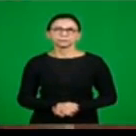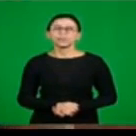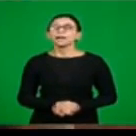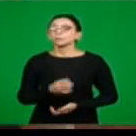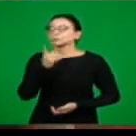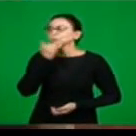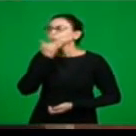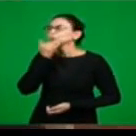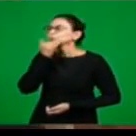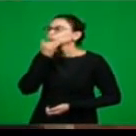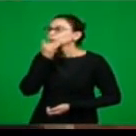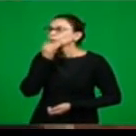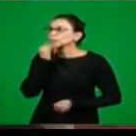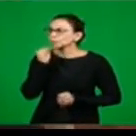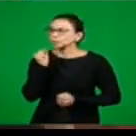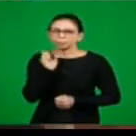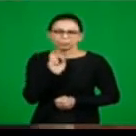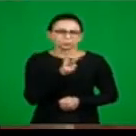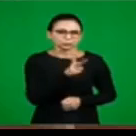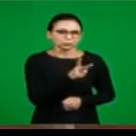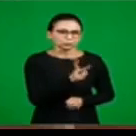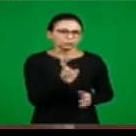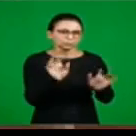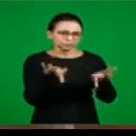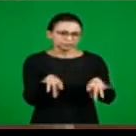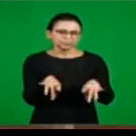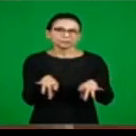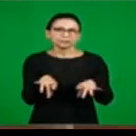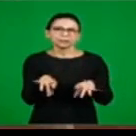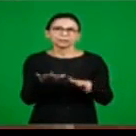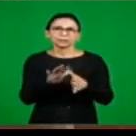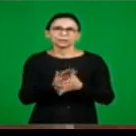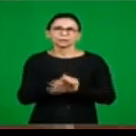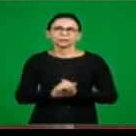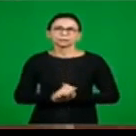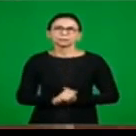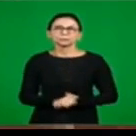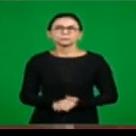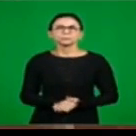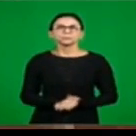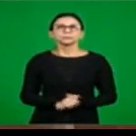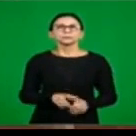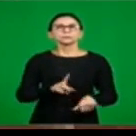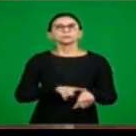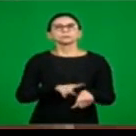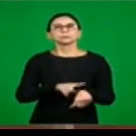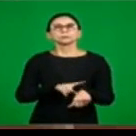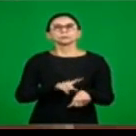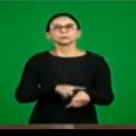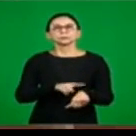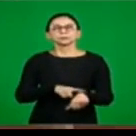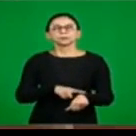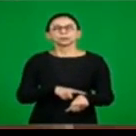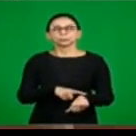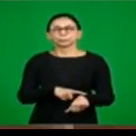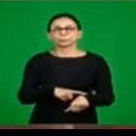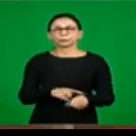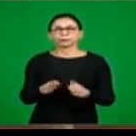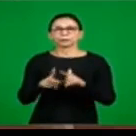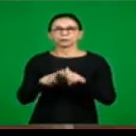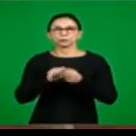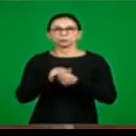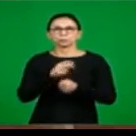is this. No, you can't stay here to bring the Sunday school to a close because the time is